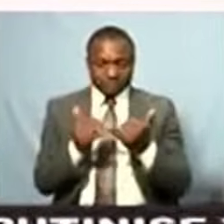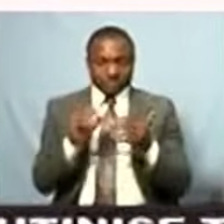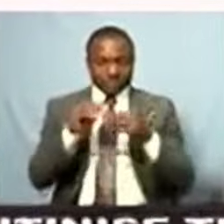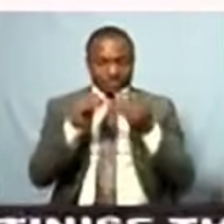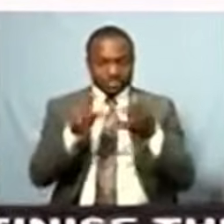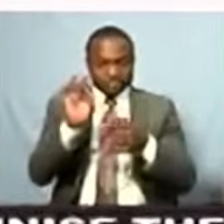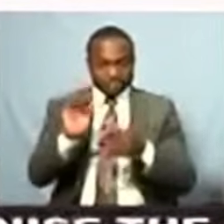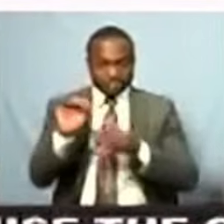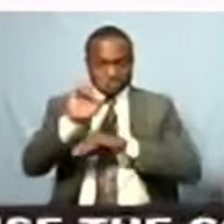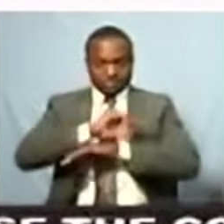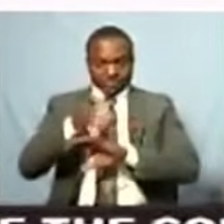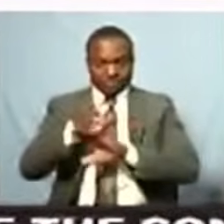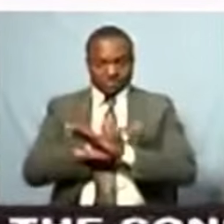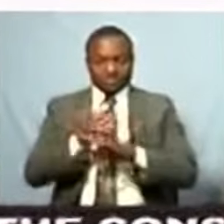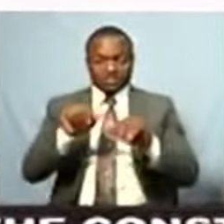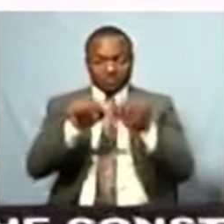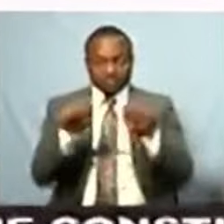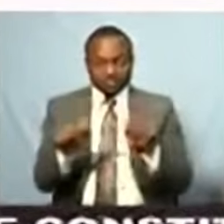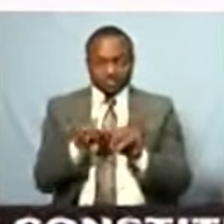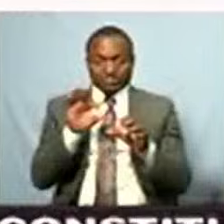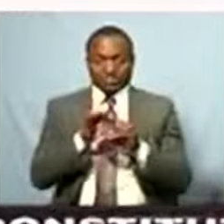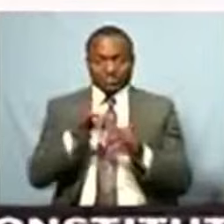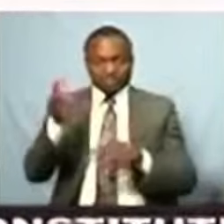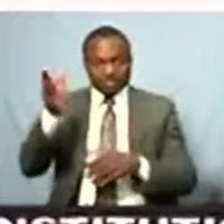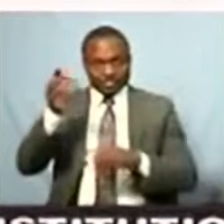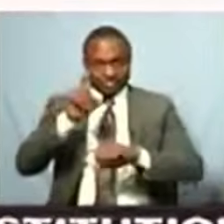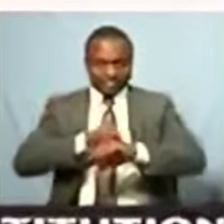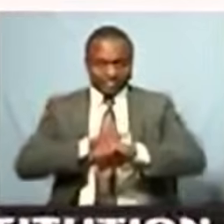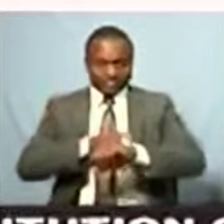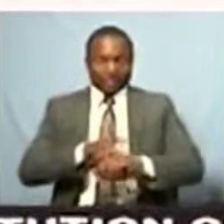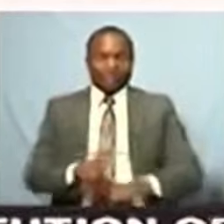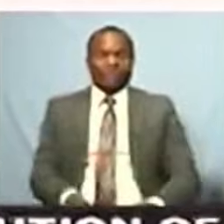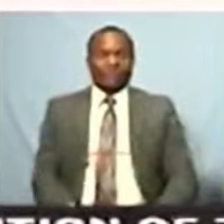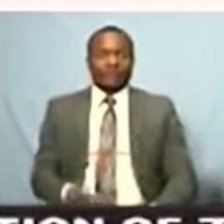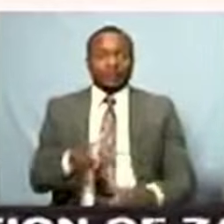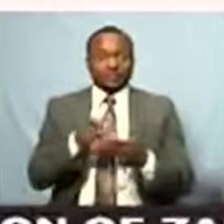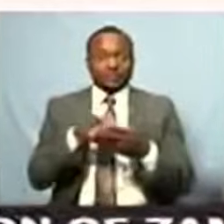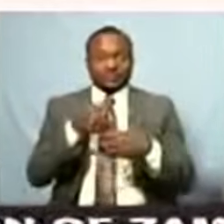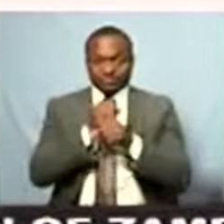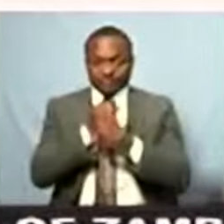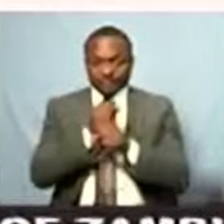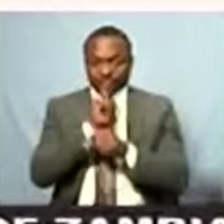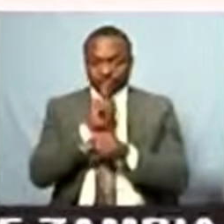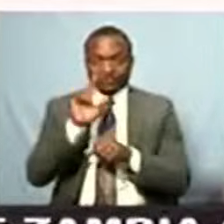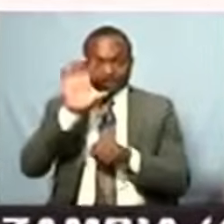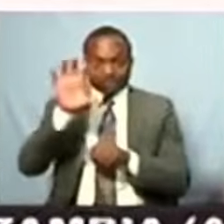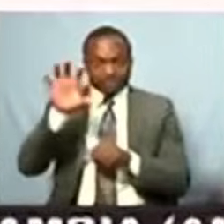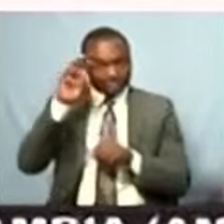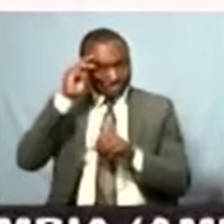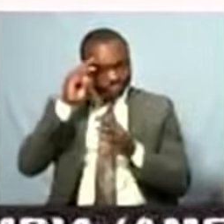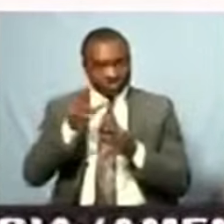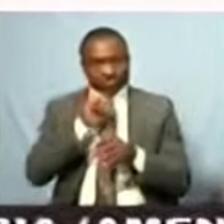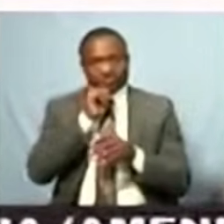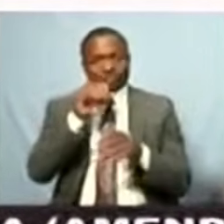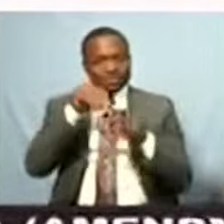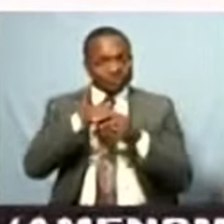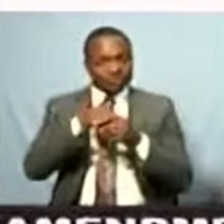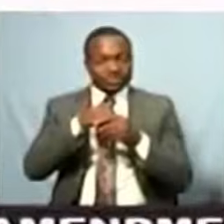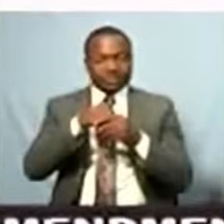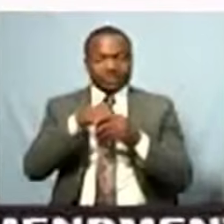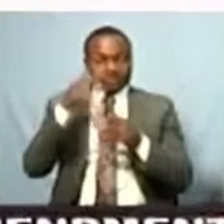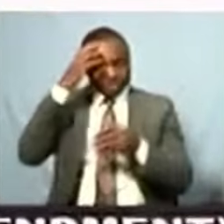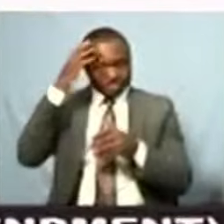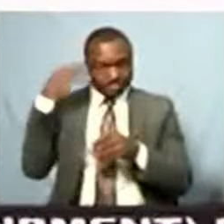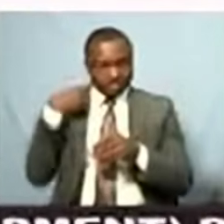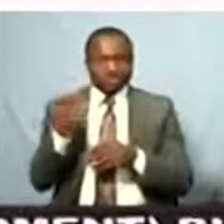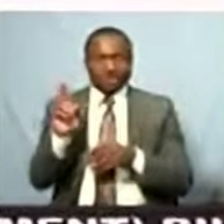90 days before general elections as the campaign period. This will ensure that provincial ministers will not be in office and thereby use